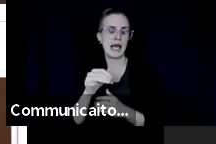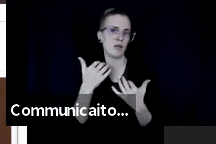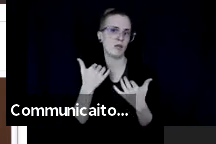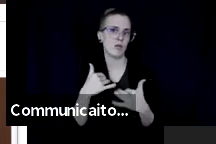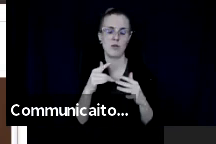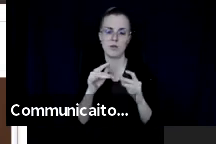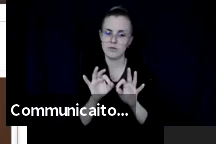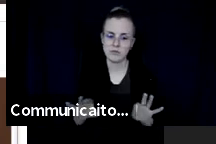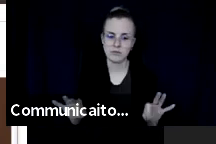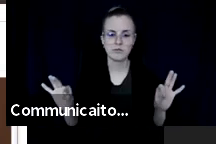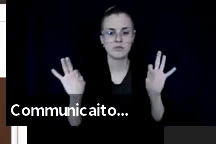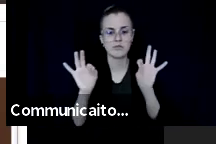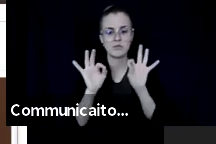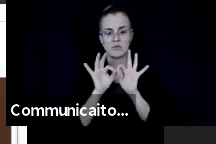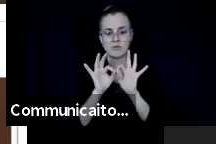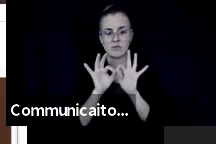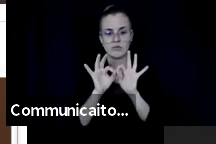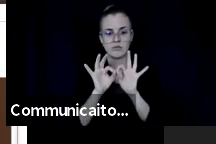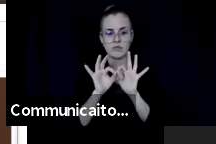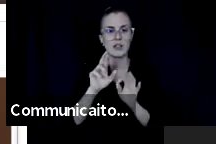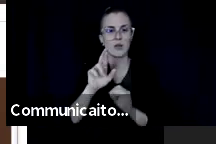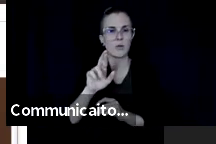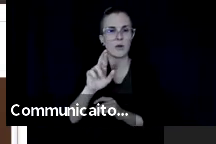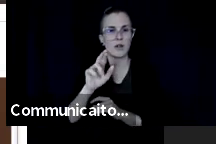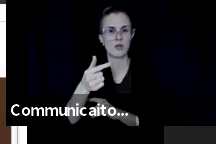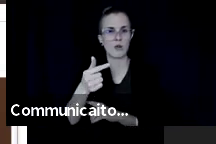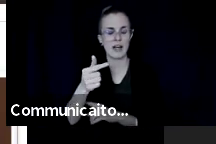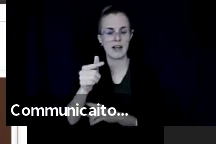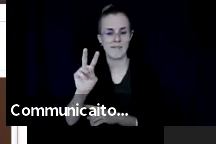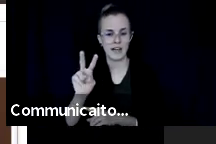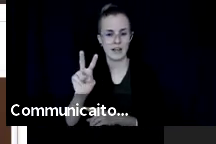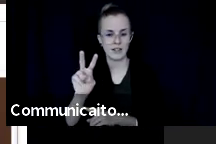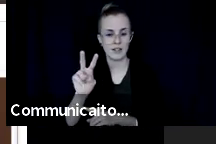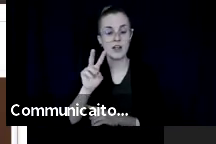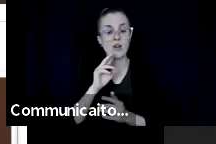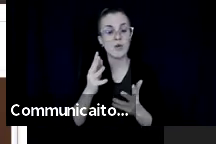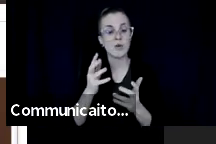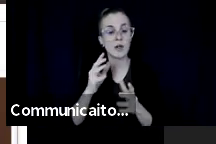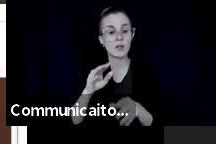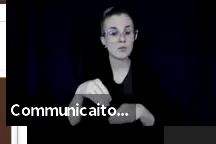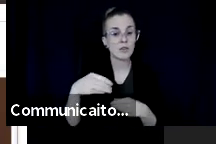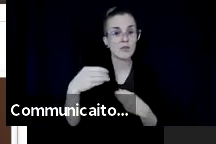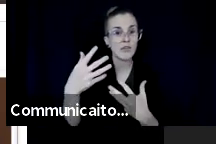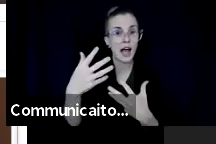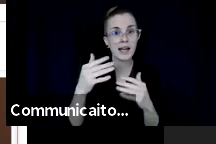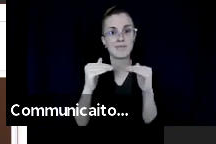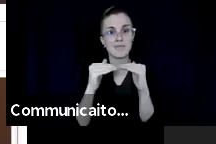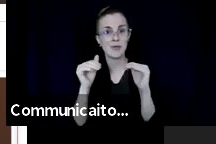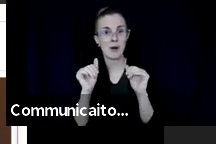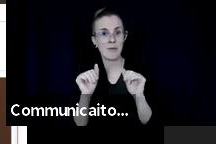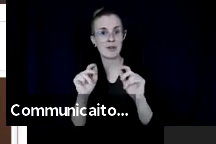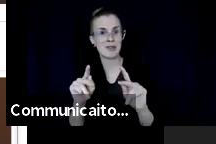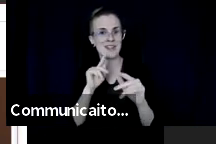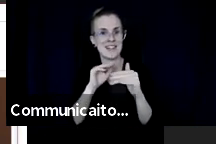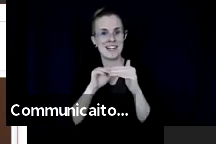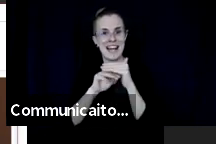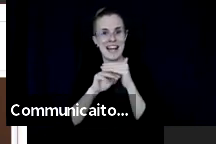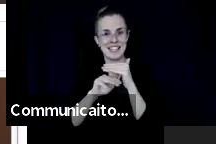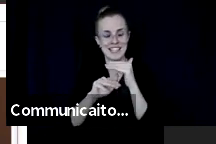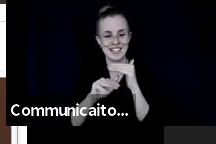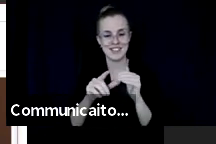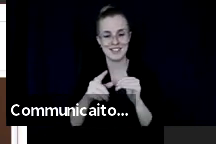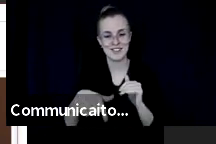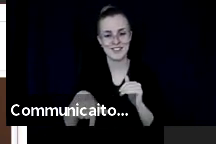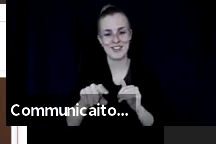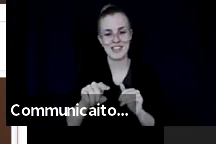right now in the Rio Grande Valley. In order to provide equal opportunities and access to these individuals,